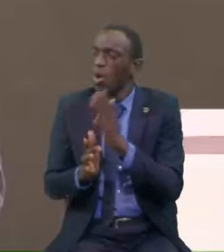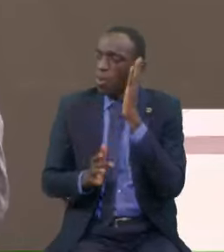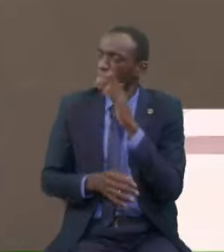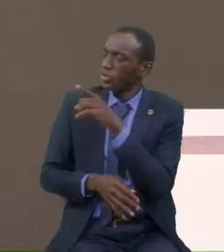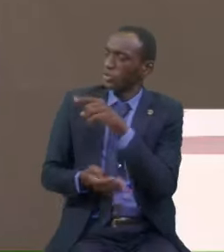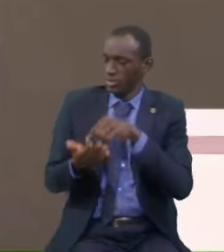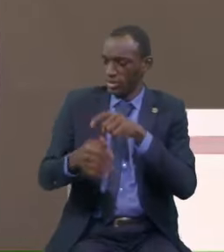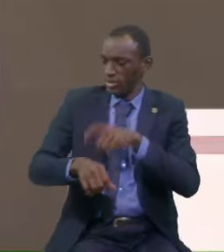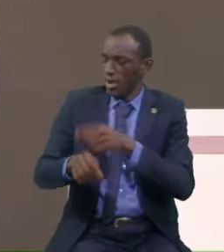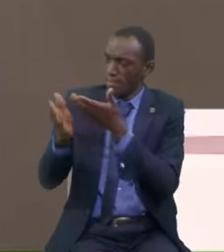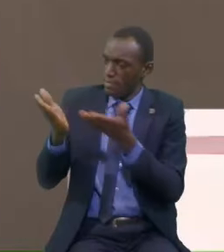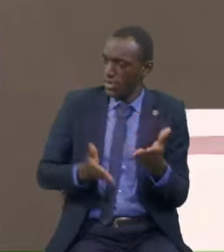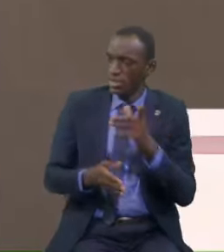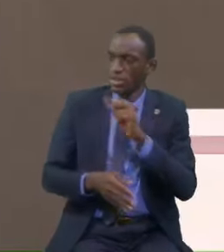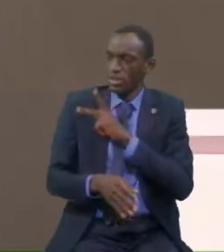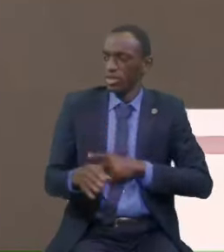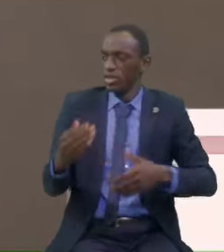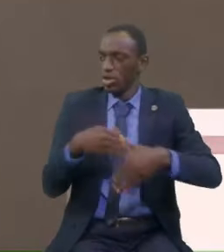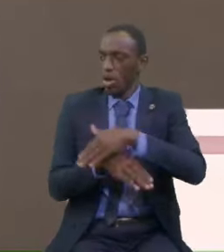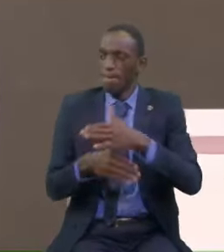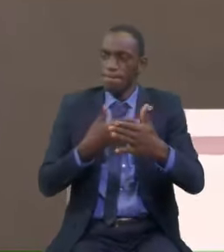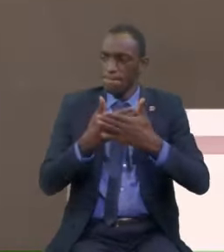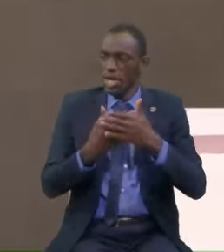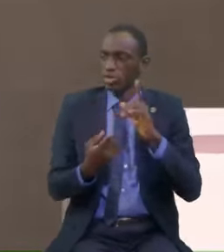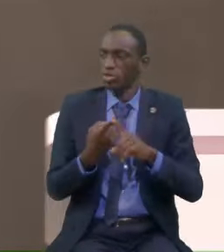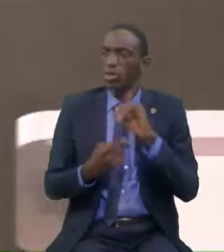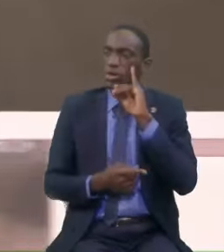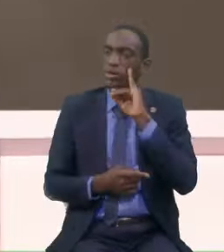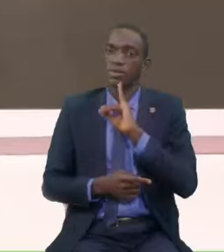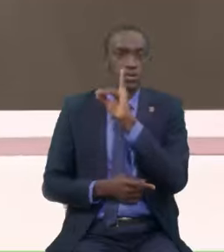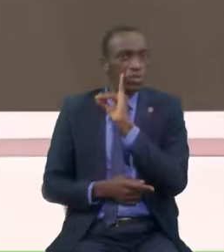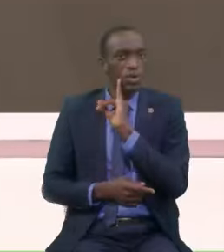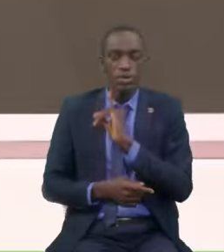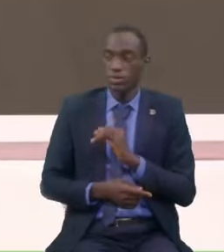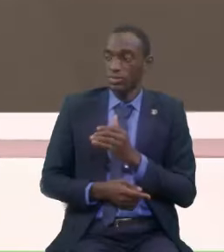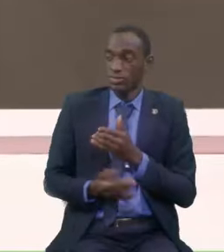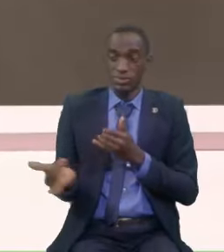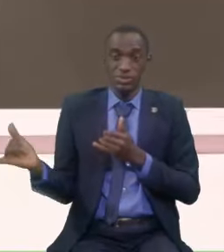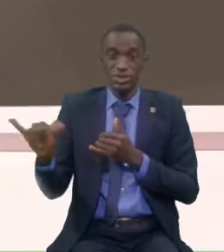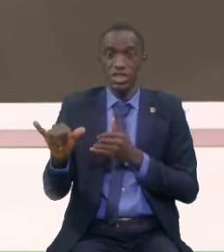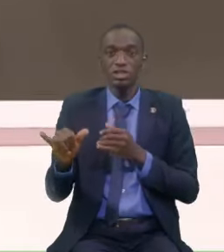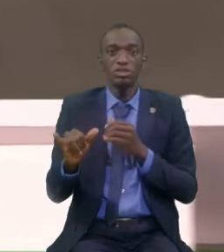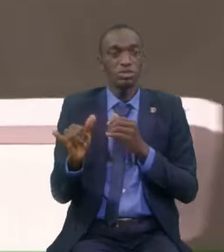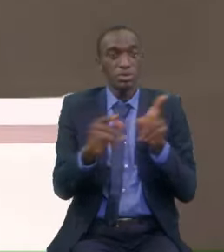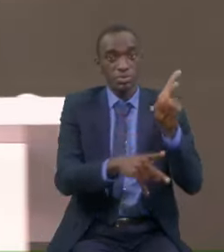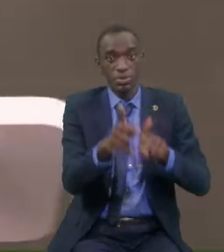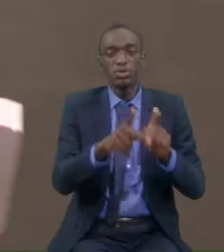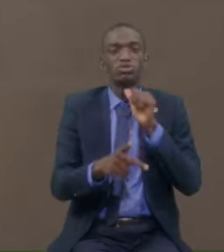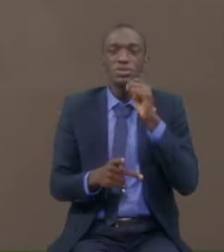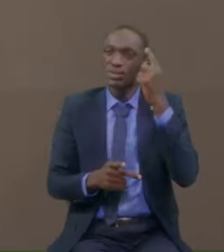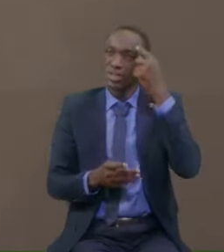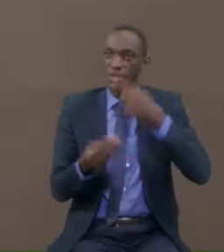back unto Israel? They didn't think of the rapture, but the Spirit, when He comes, He'll teach you